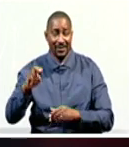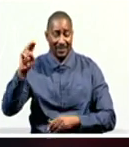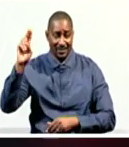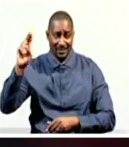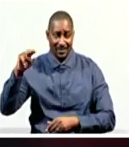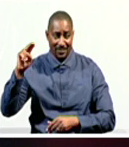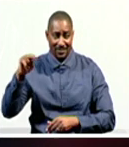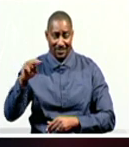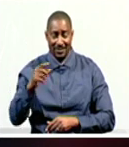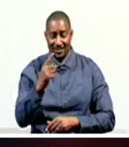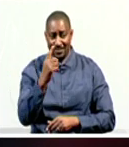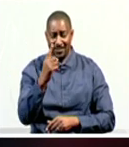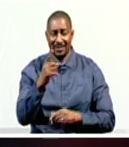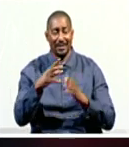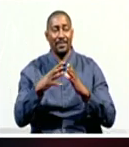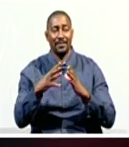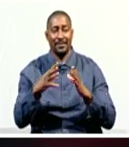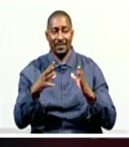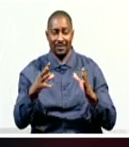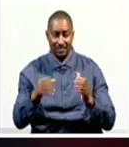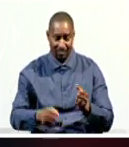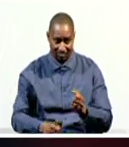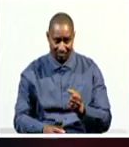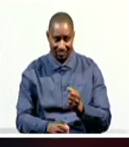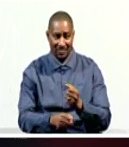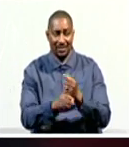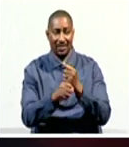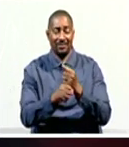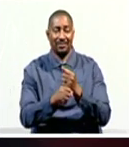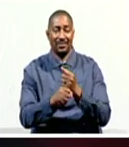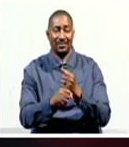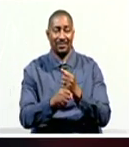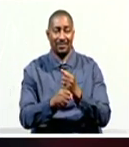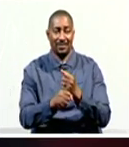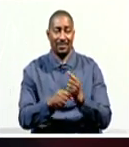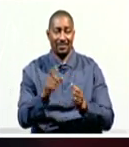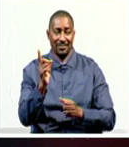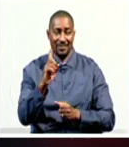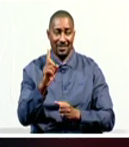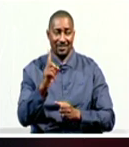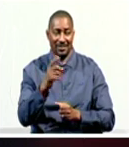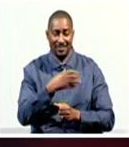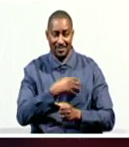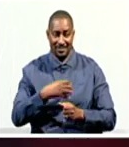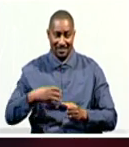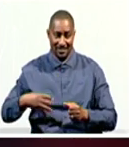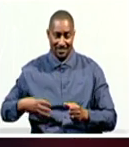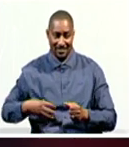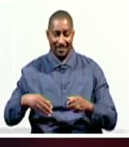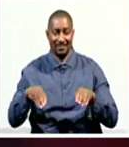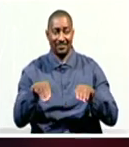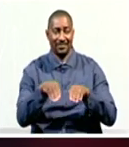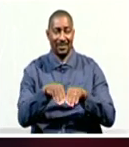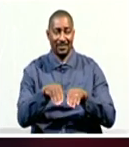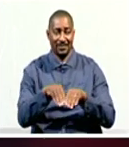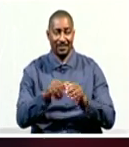it's one of the greatest contribution the great man of Namibia has made to humanity. Okay. I think